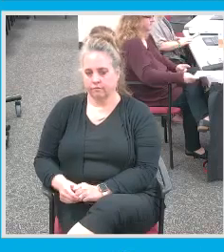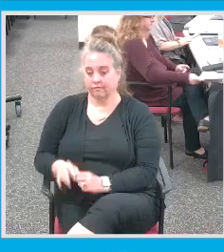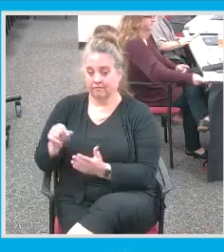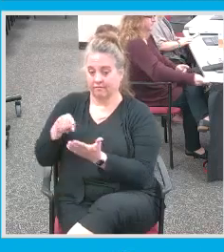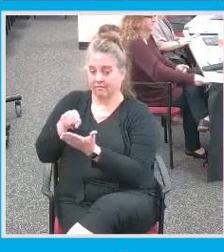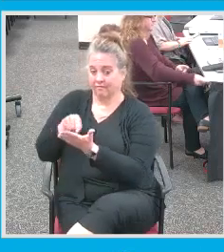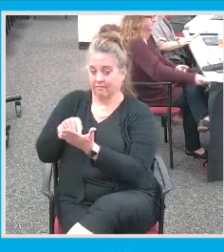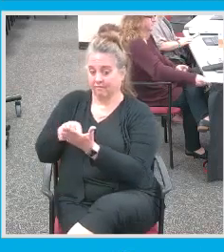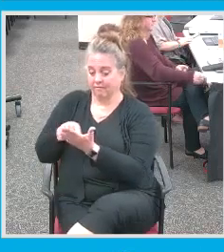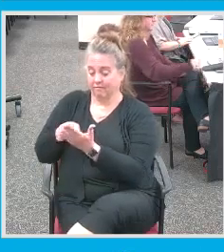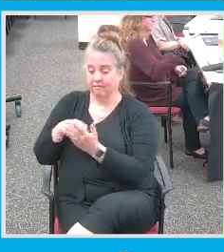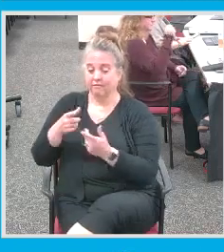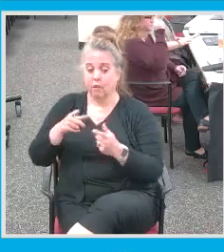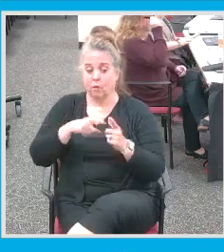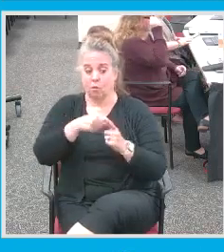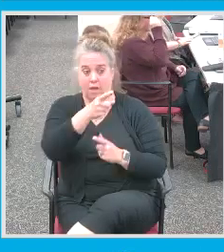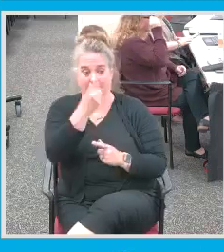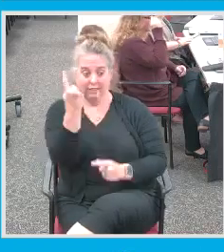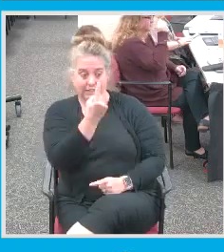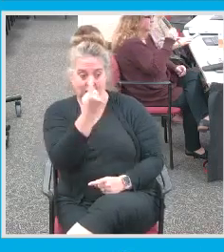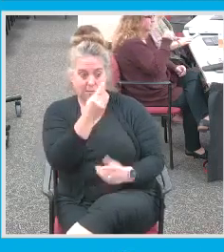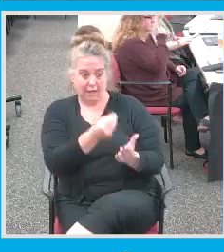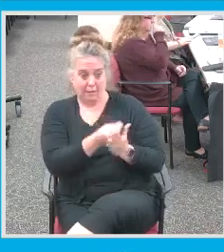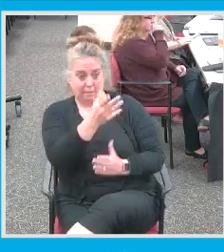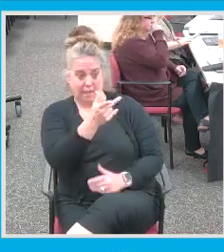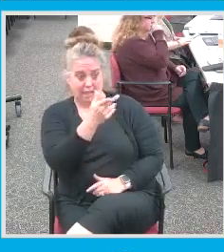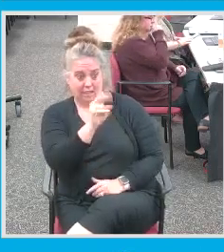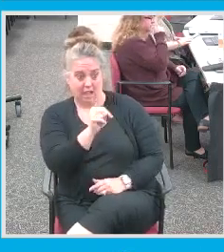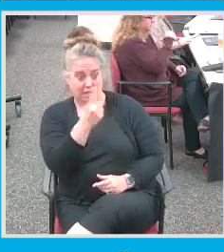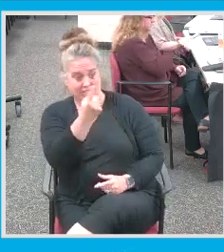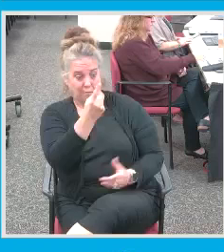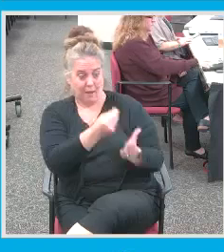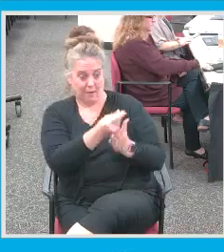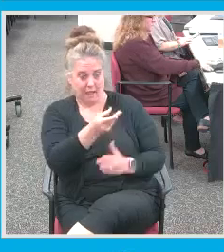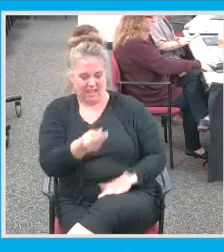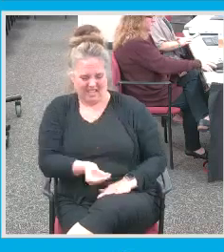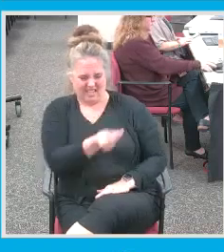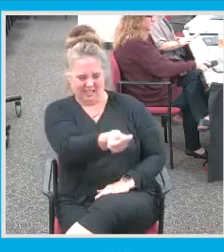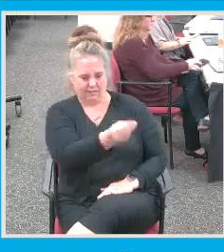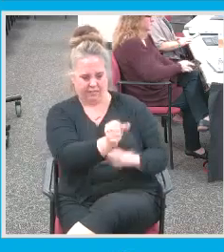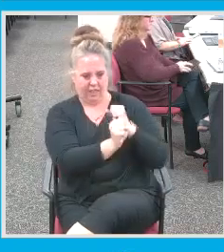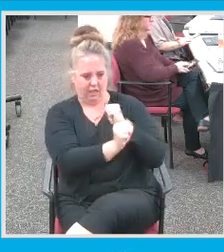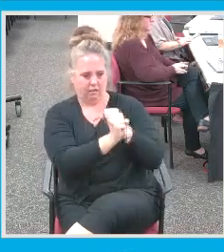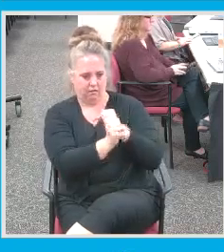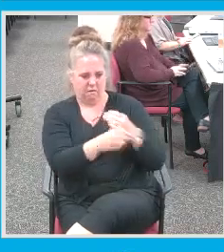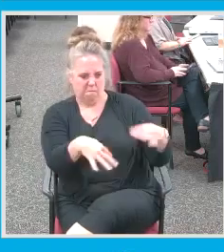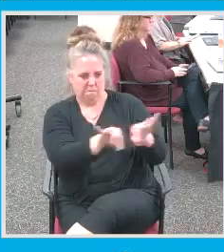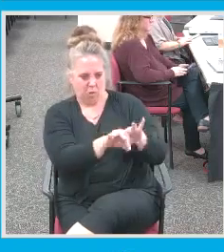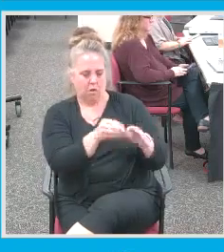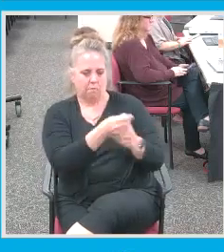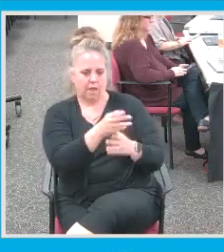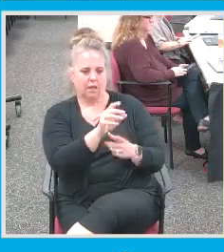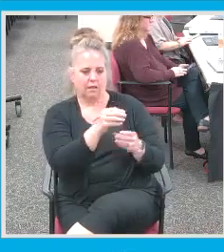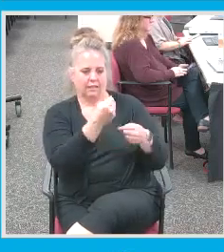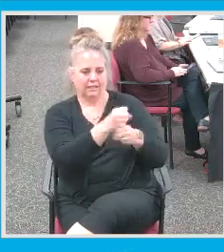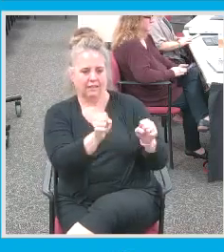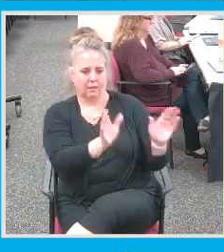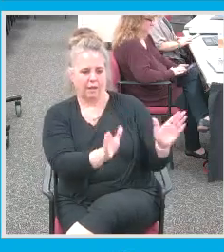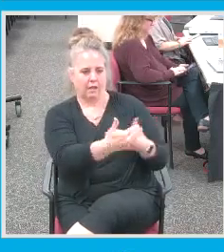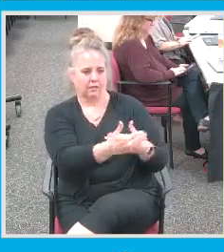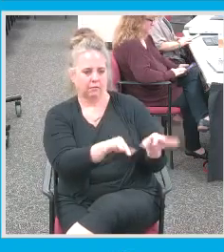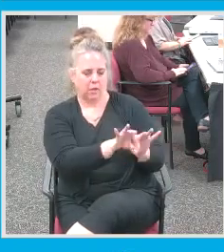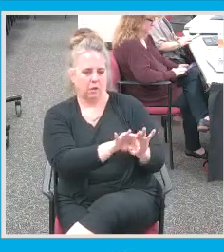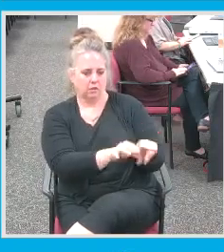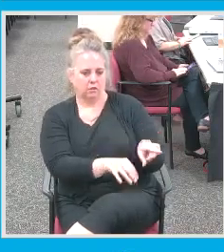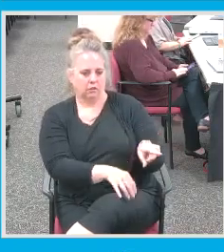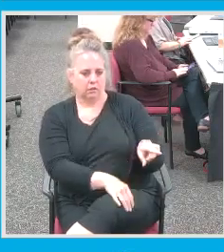to, if you're going to purchase bullets for me, then I'm also going to give you a safe storage piece of paper for you to think